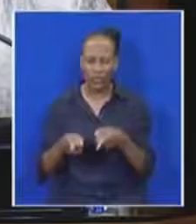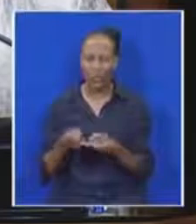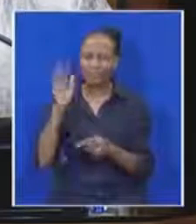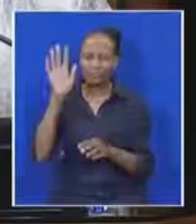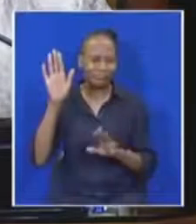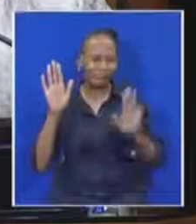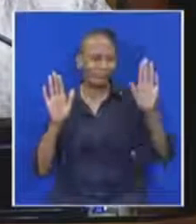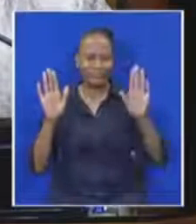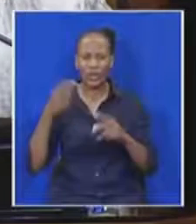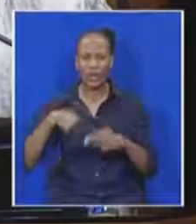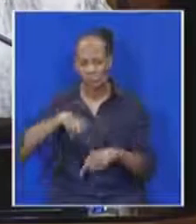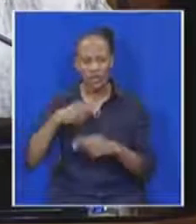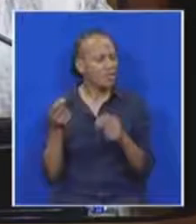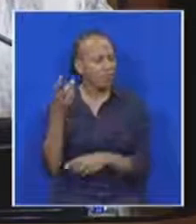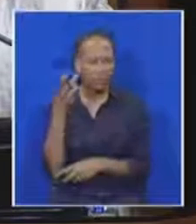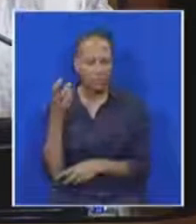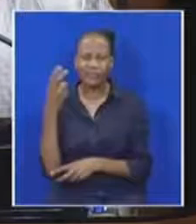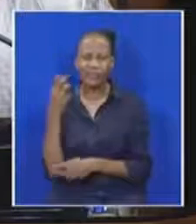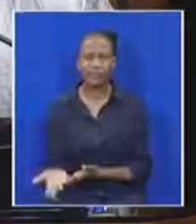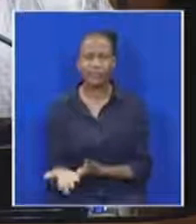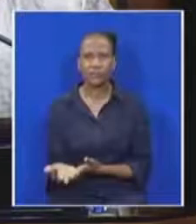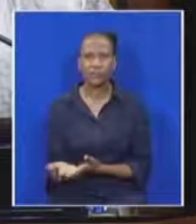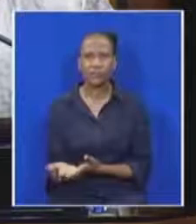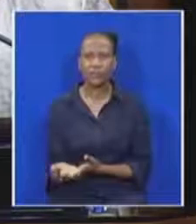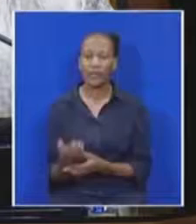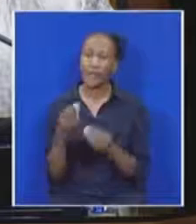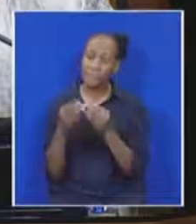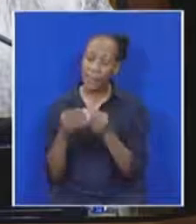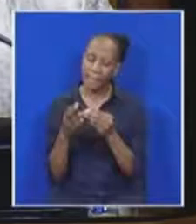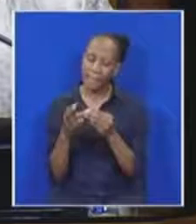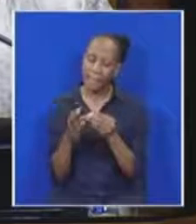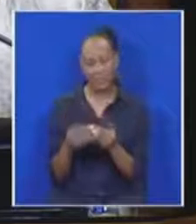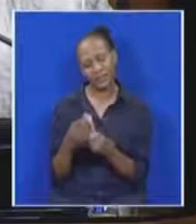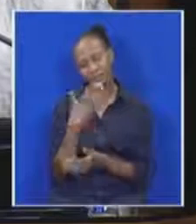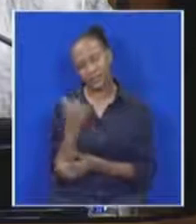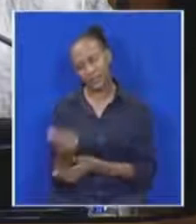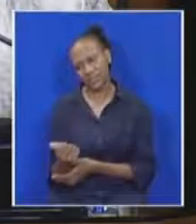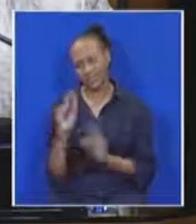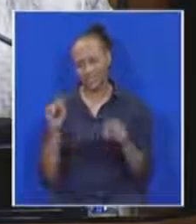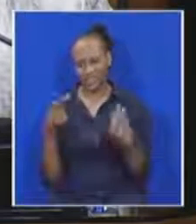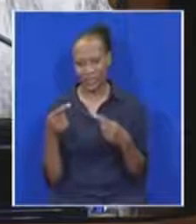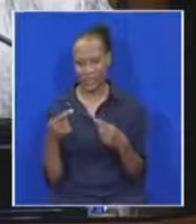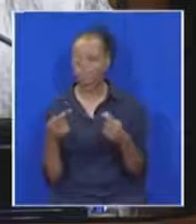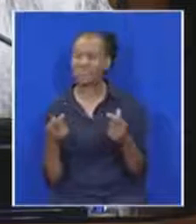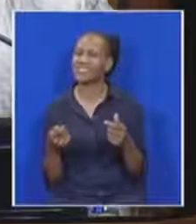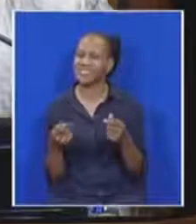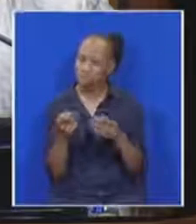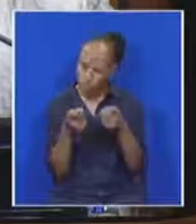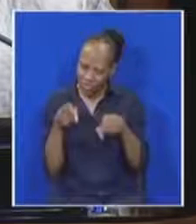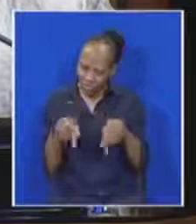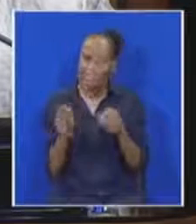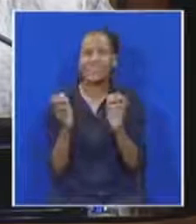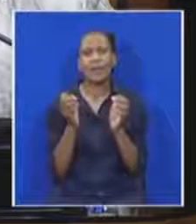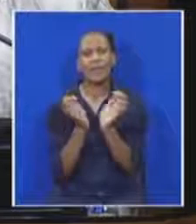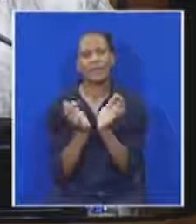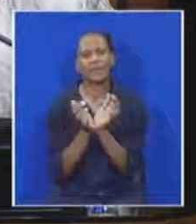which we have ruled on. I'm speaking for the first time. Honourable members, you will not hold the sitting to ransom. I'm not trying to